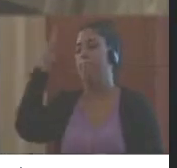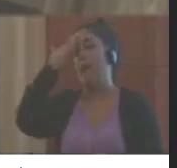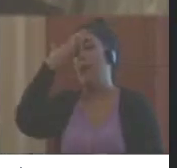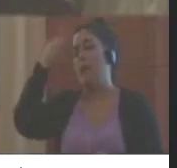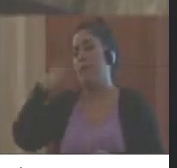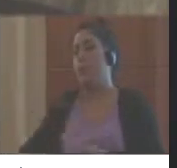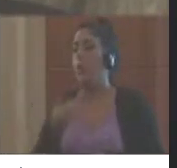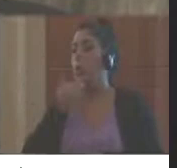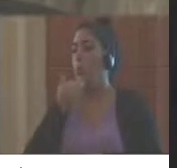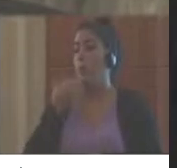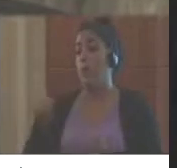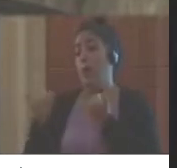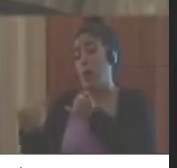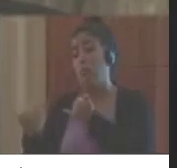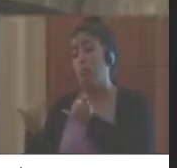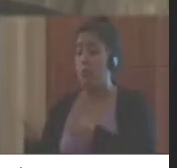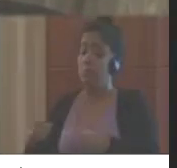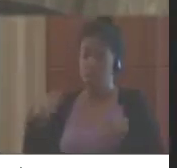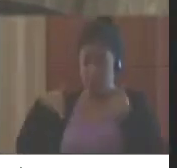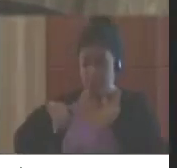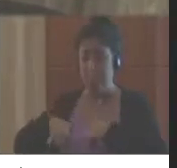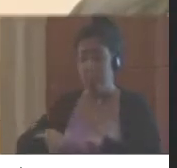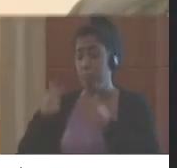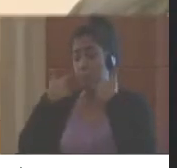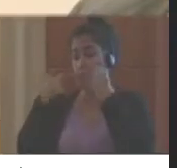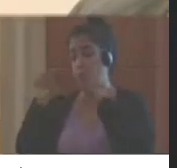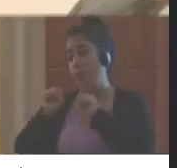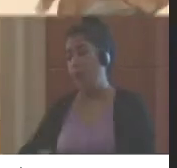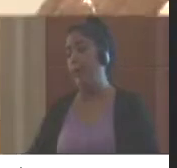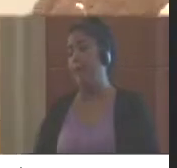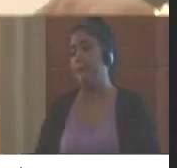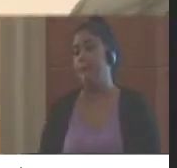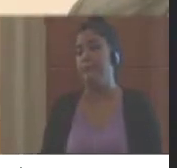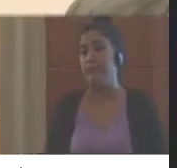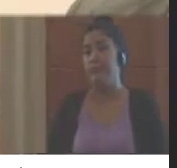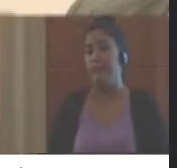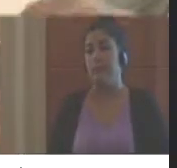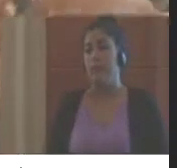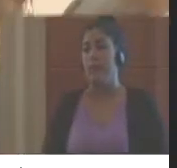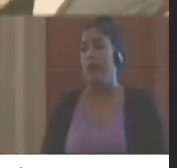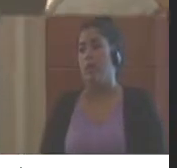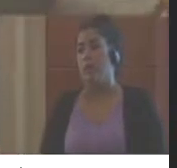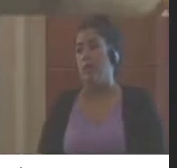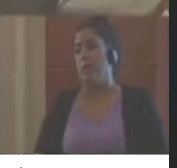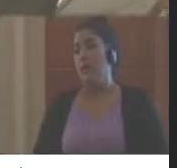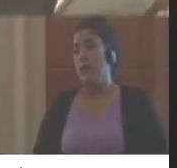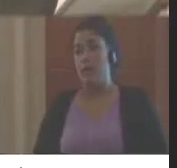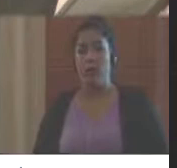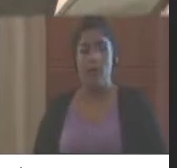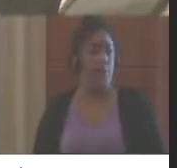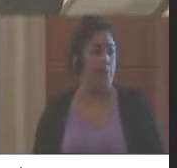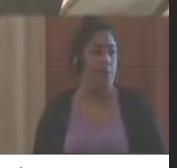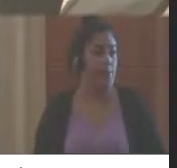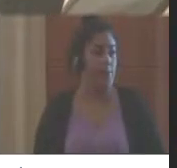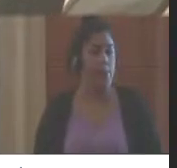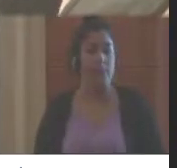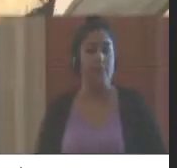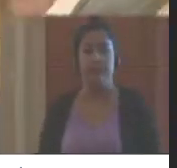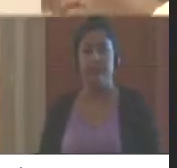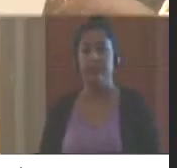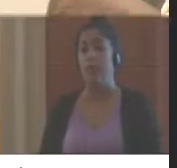with situations we have had to experience. Gracias. Este tampoco tiene destinatario, pero se la voy a... Thank you. This doesn't